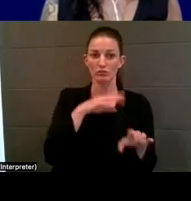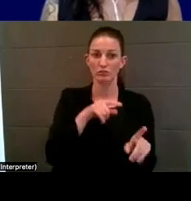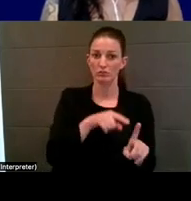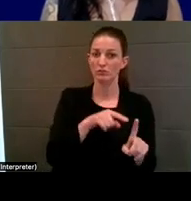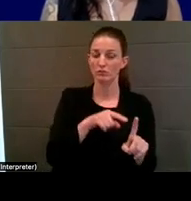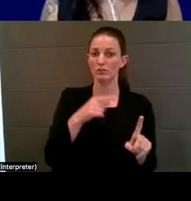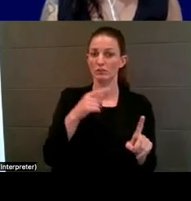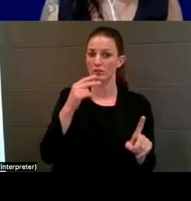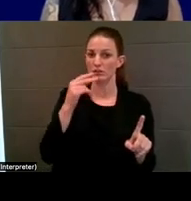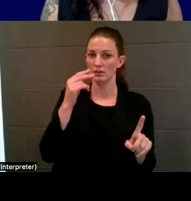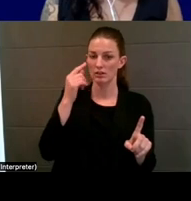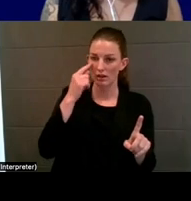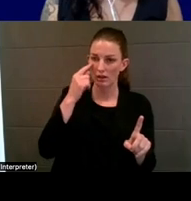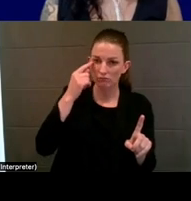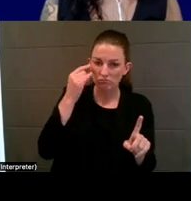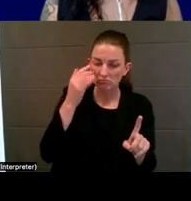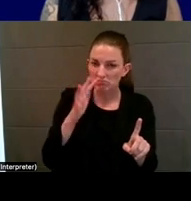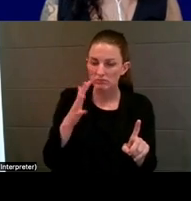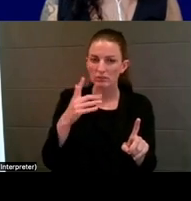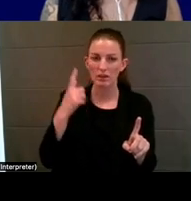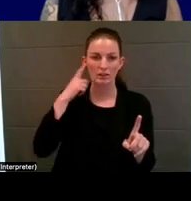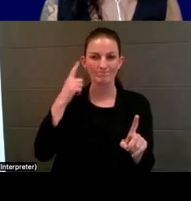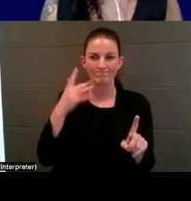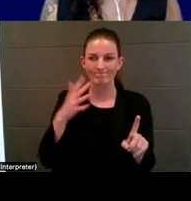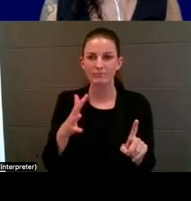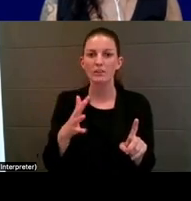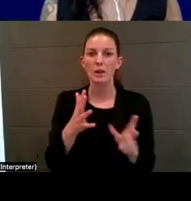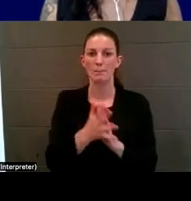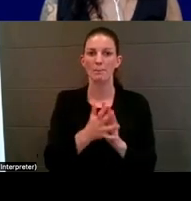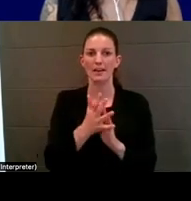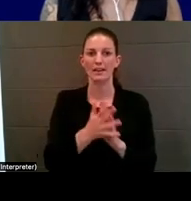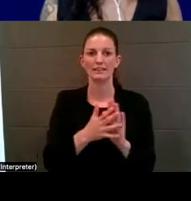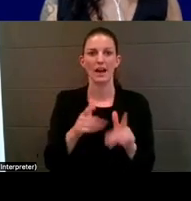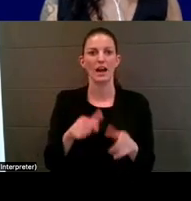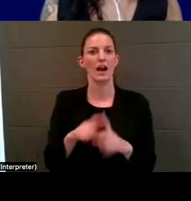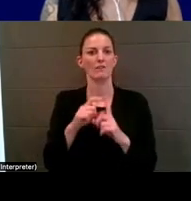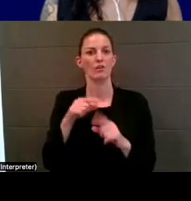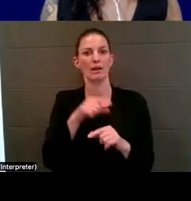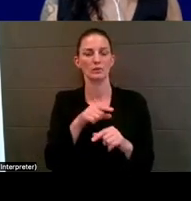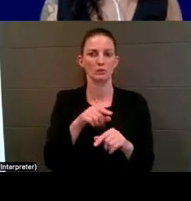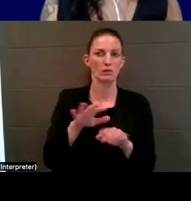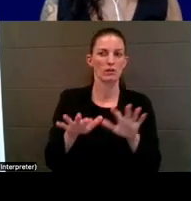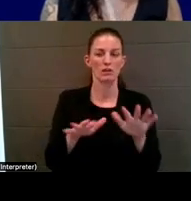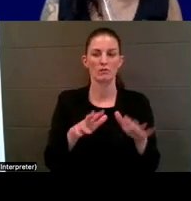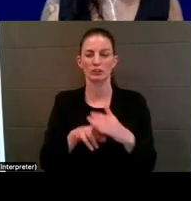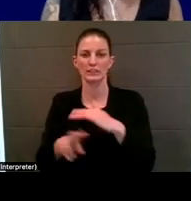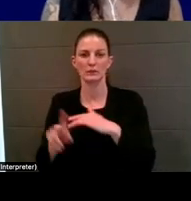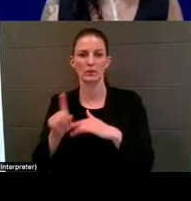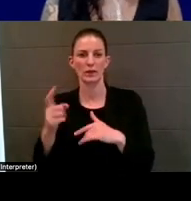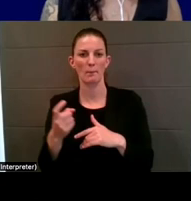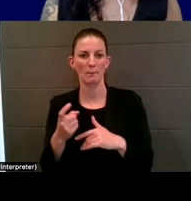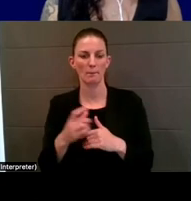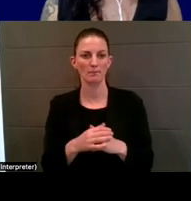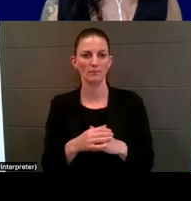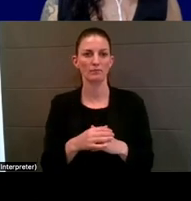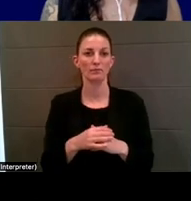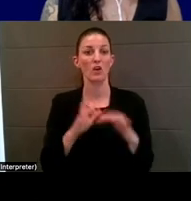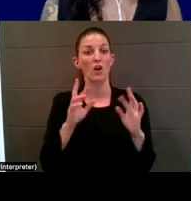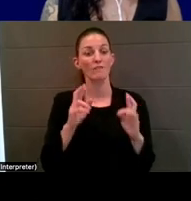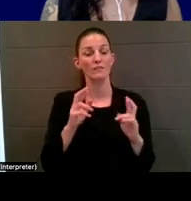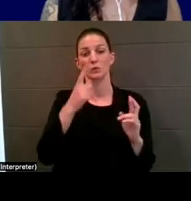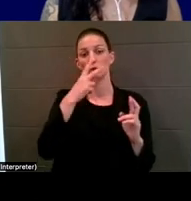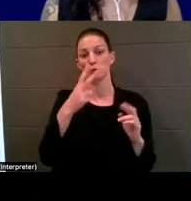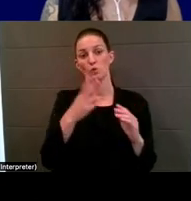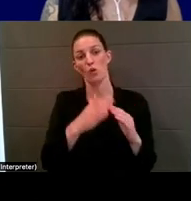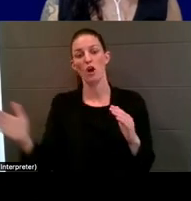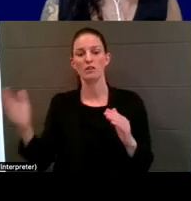you can see how that might be a challenge as well. Hopefully from age two and upwards, children become more adventurous and they have a willingness